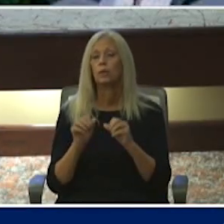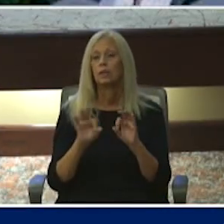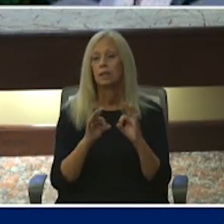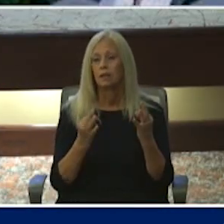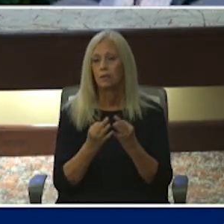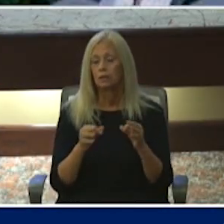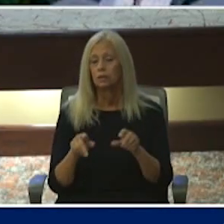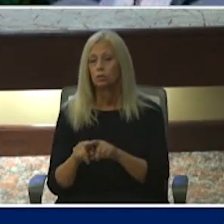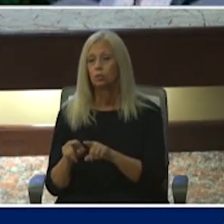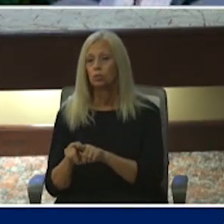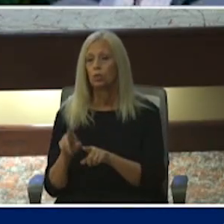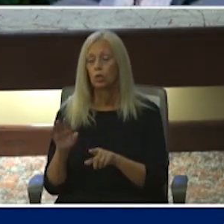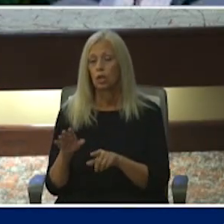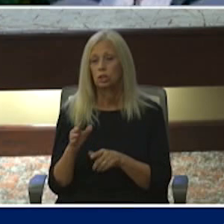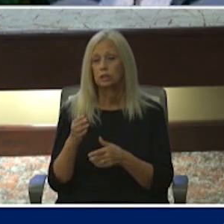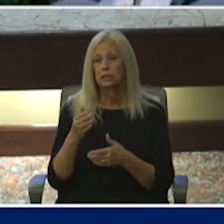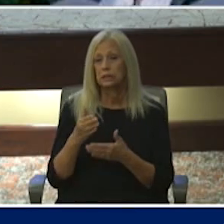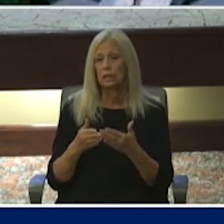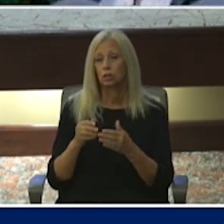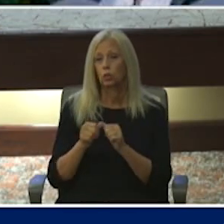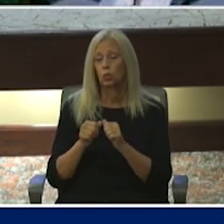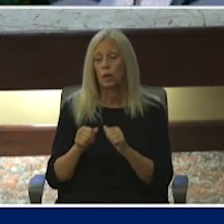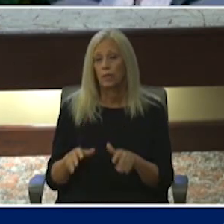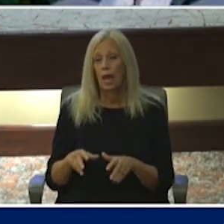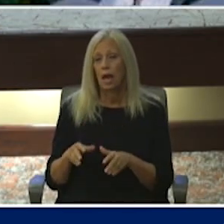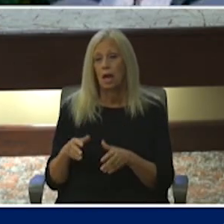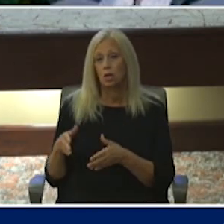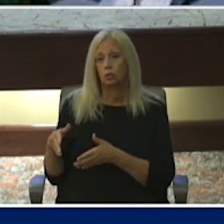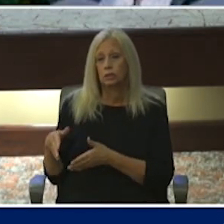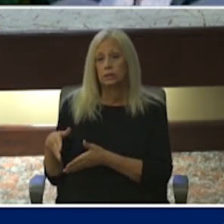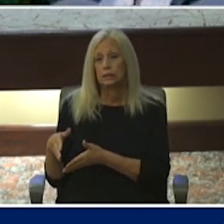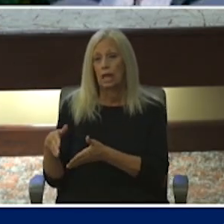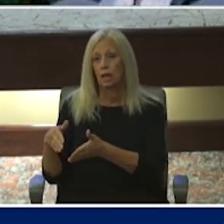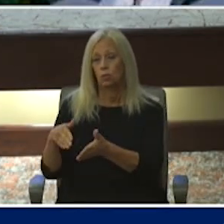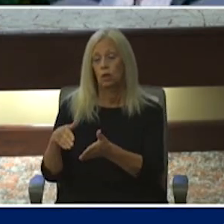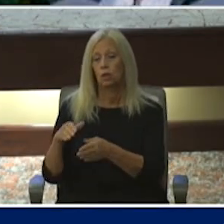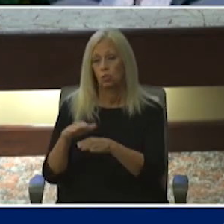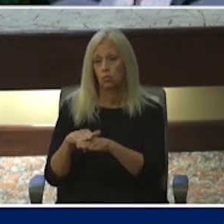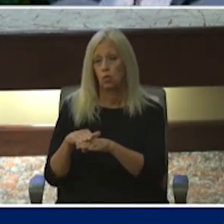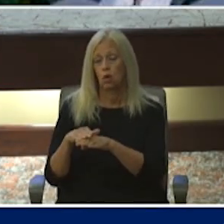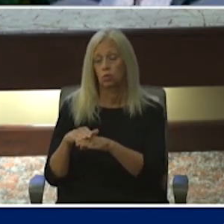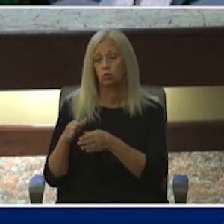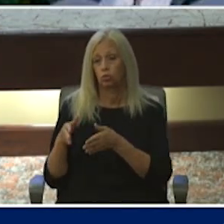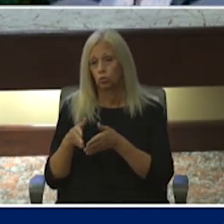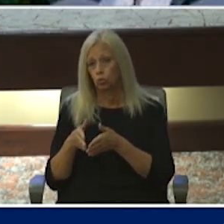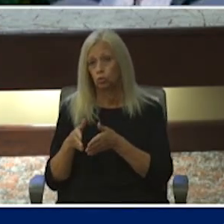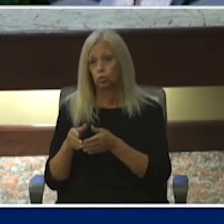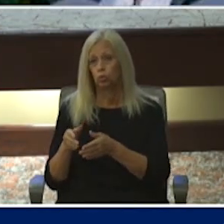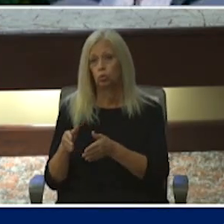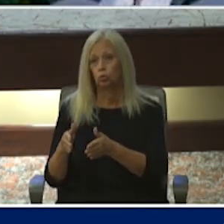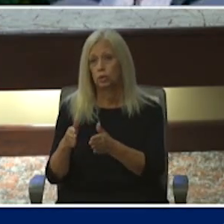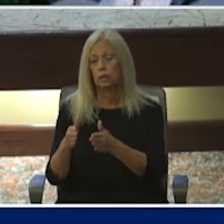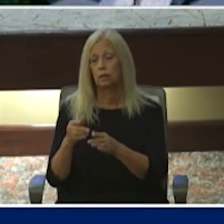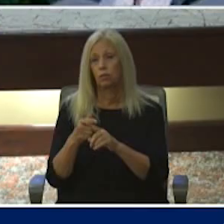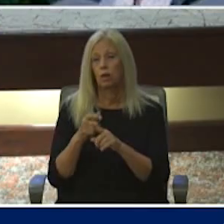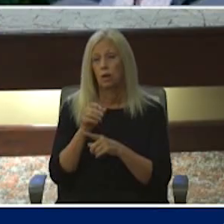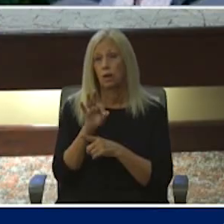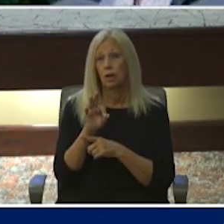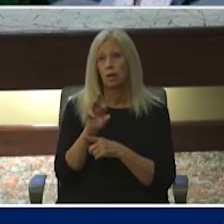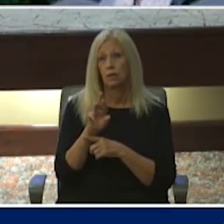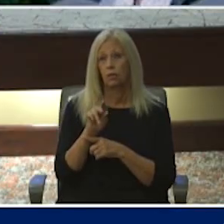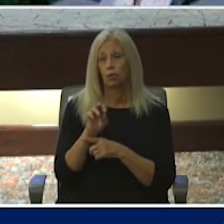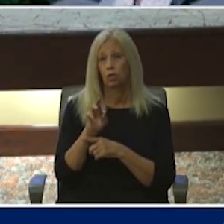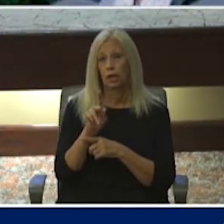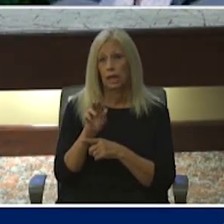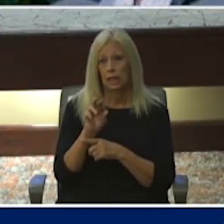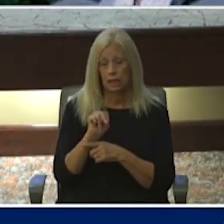right now there's a section without sidewalk on street level from Franklin to the